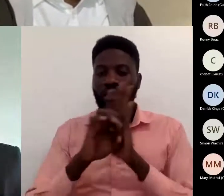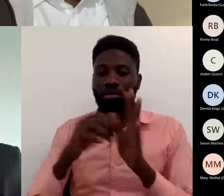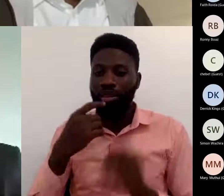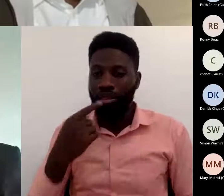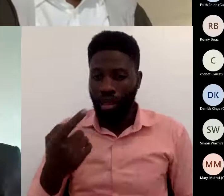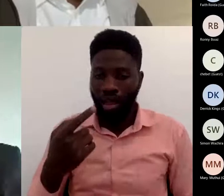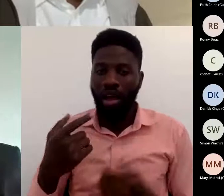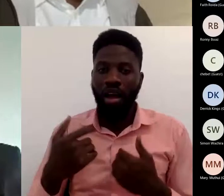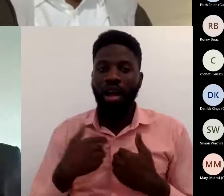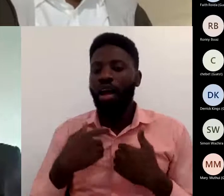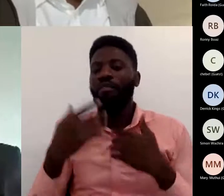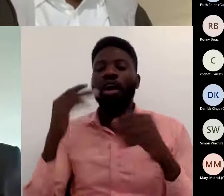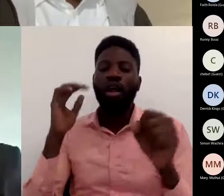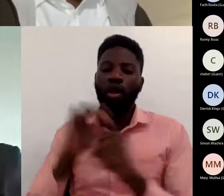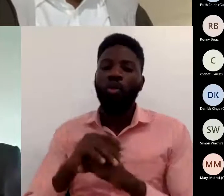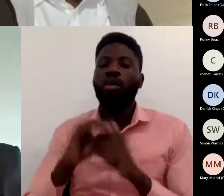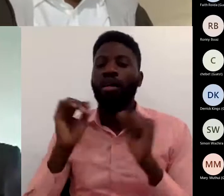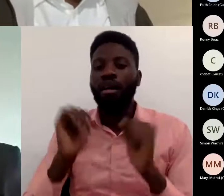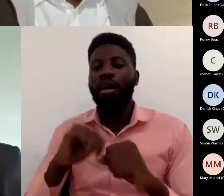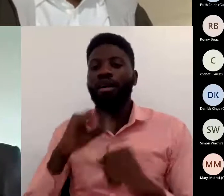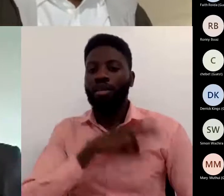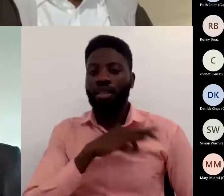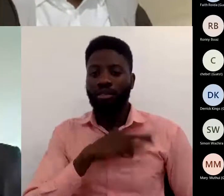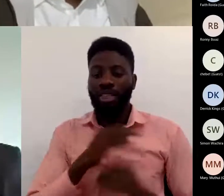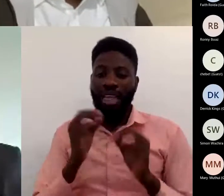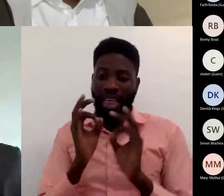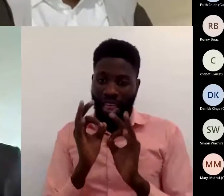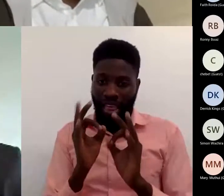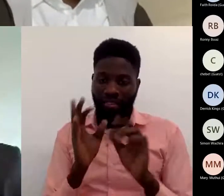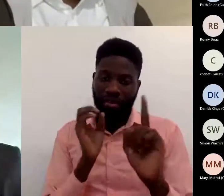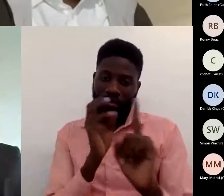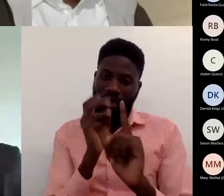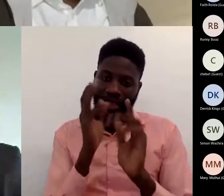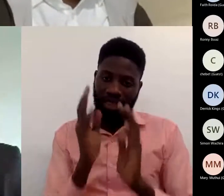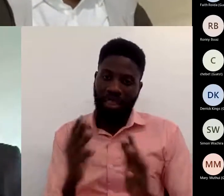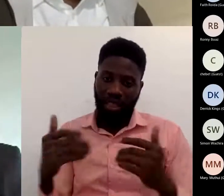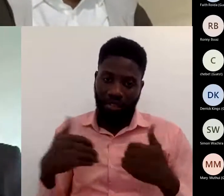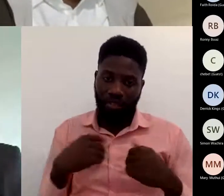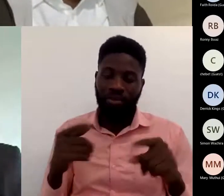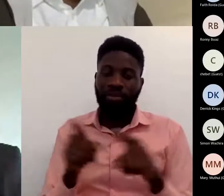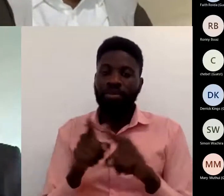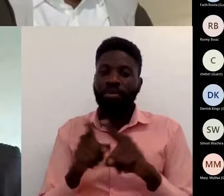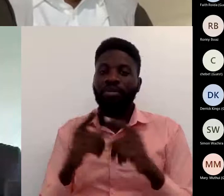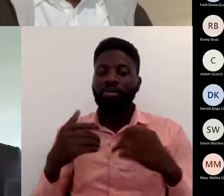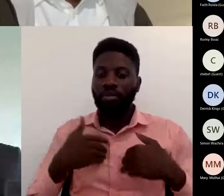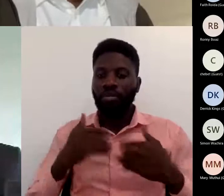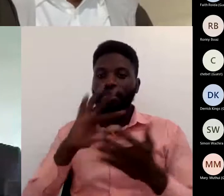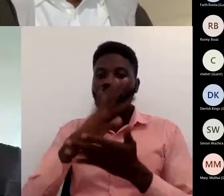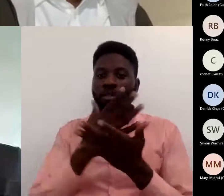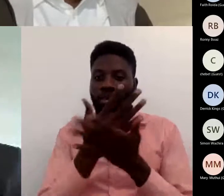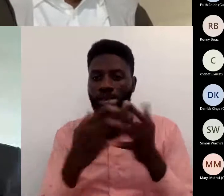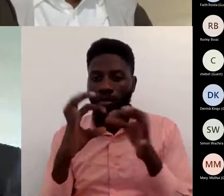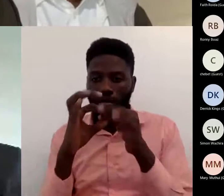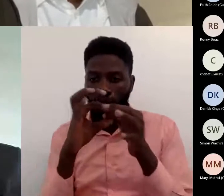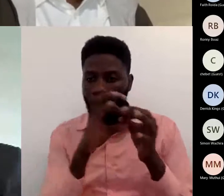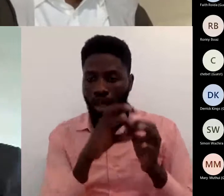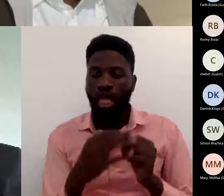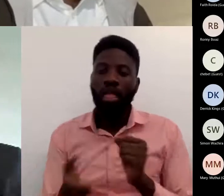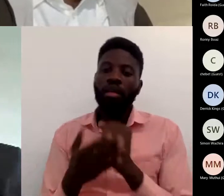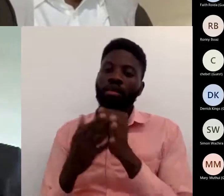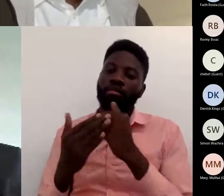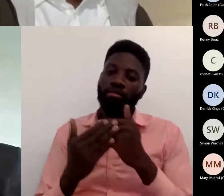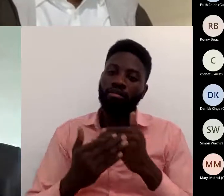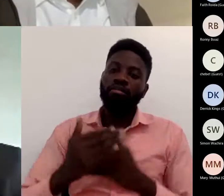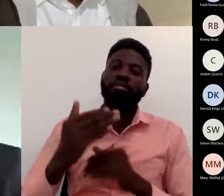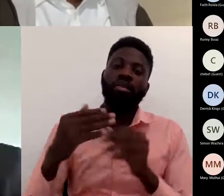so much you can gain by having a mentor and having networks that will guide you along the way, because you'll be forced